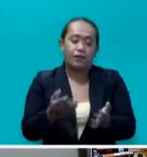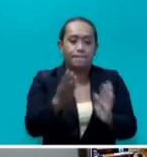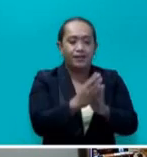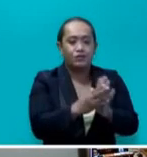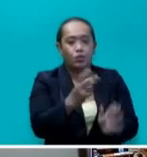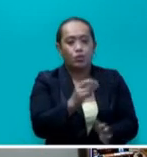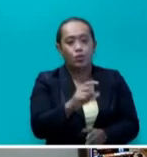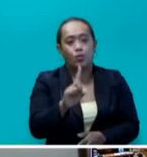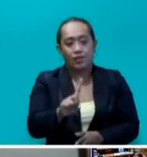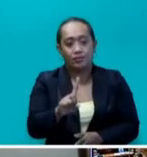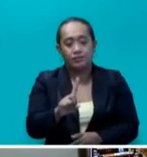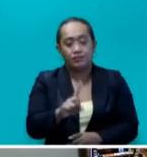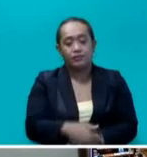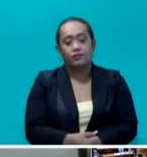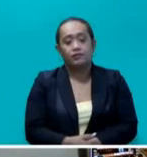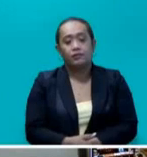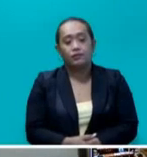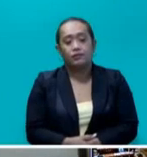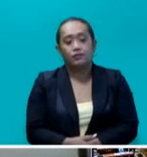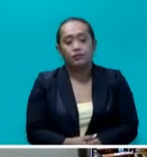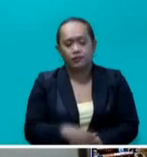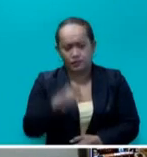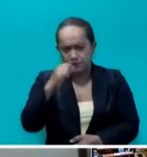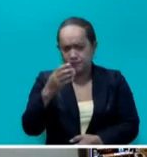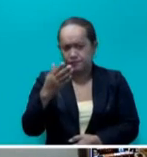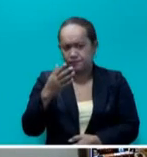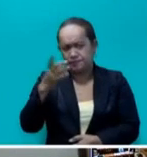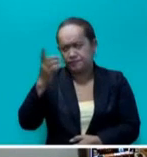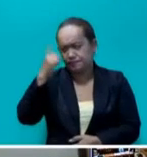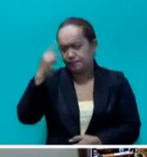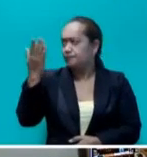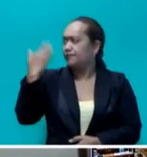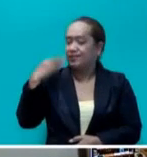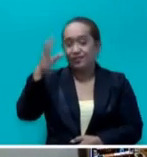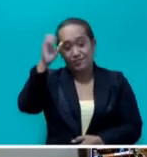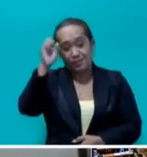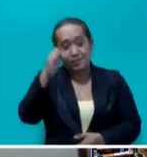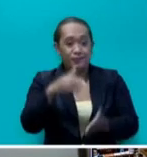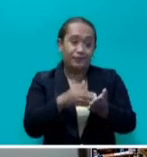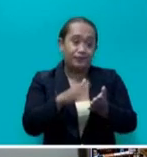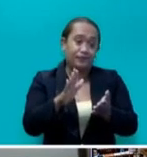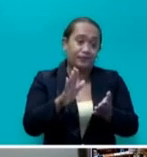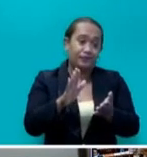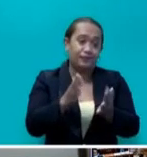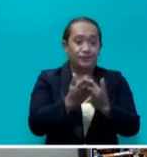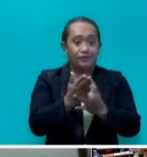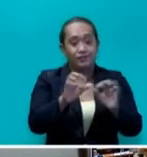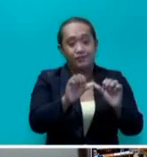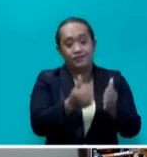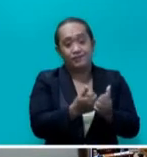sir. As we recall, Mr. Speaker, sir, Parliament passed the Fiji National Provident